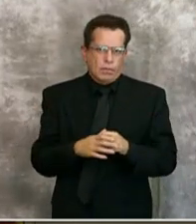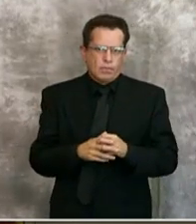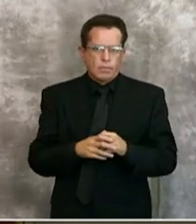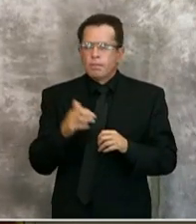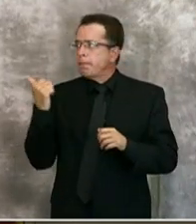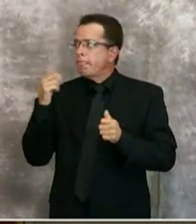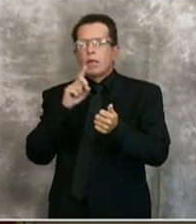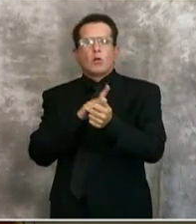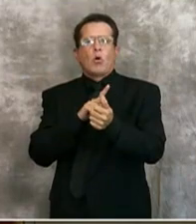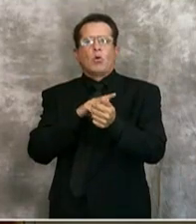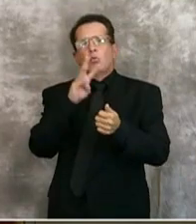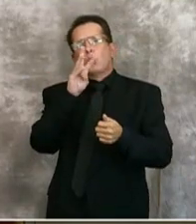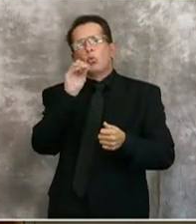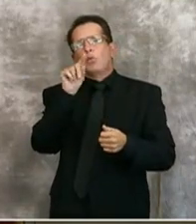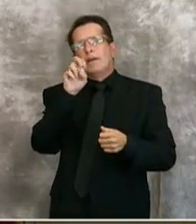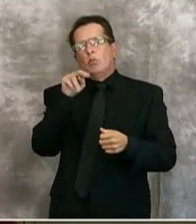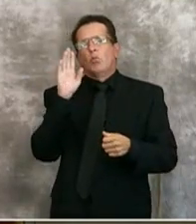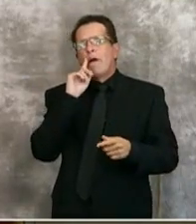Dr. Wooten's going to respond.